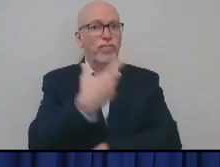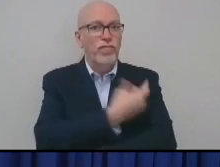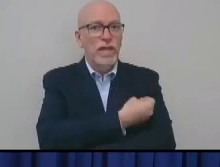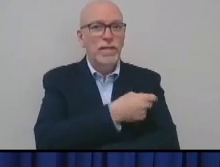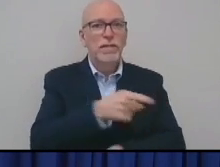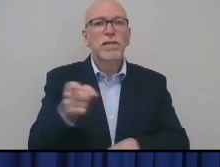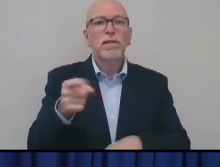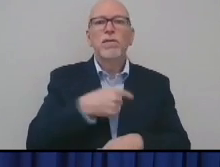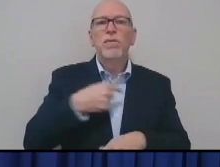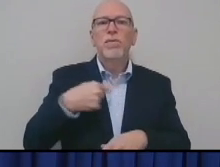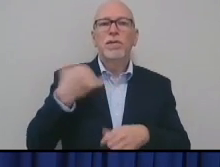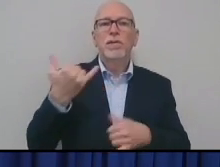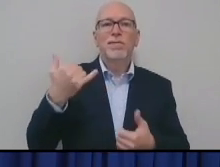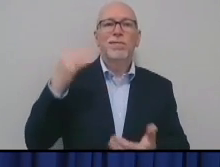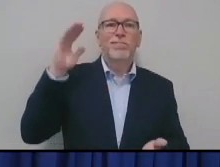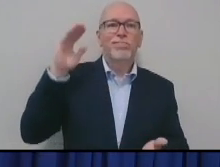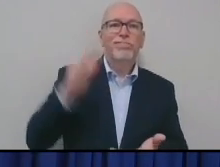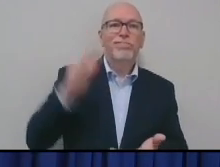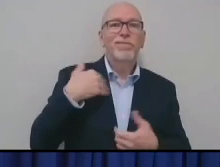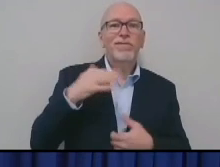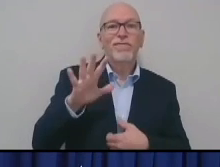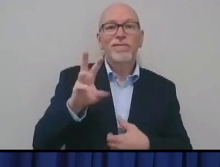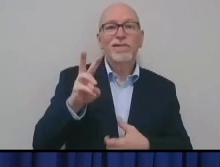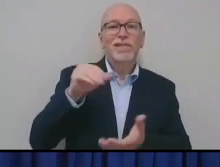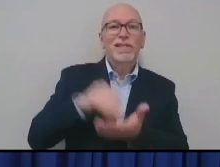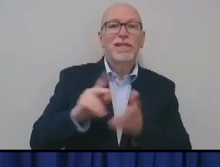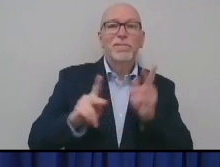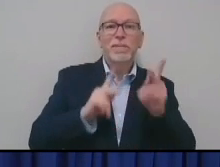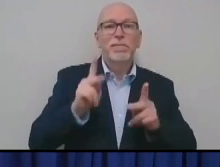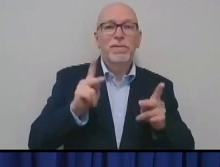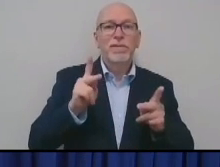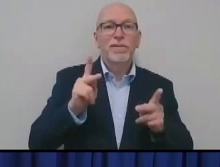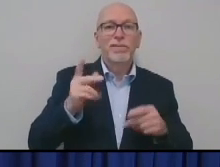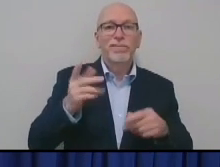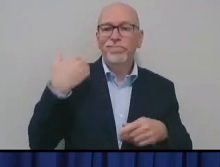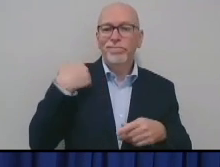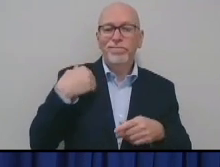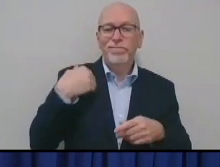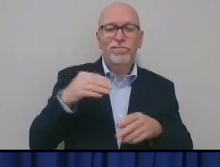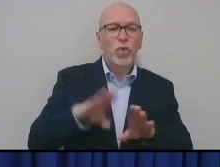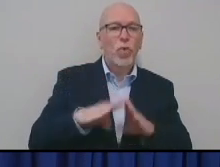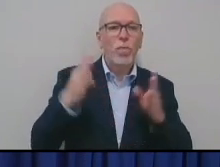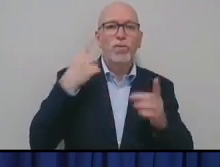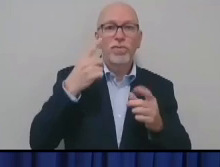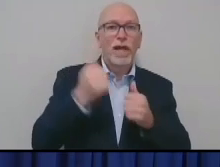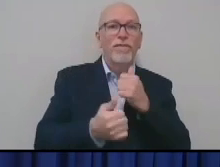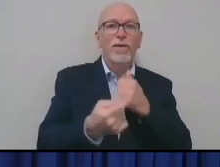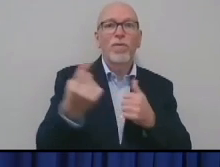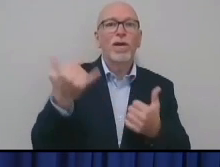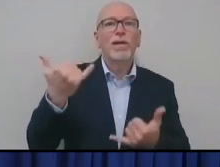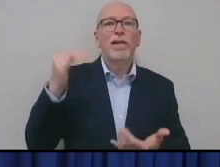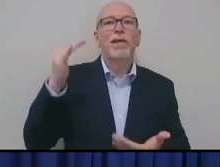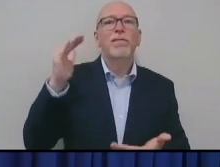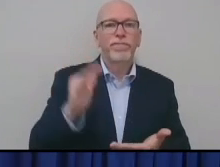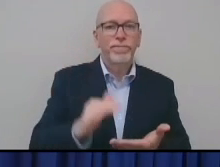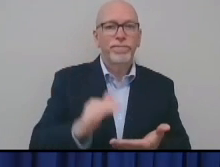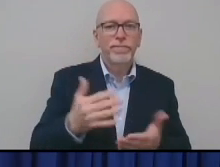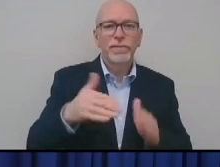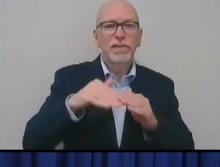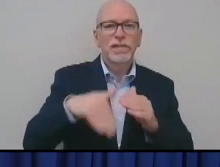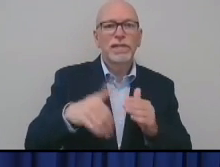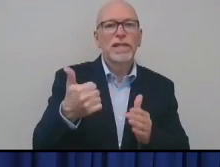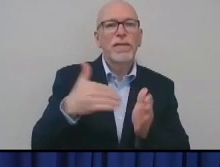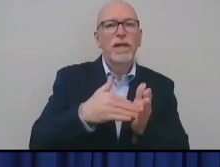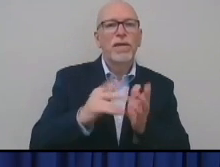We've fallen from, around 56,000 people back when it was opened up to everyone to now under 10,000